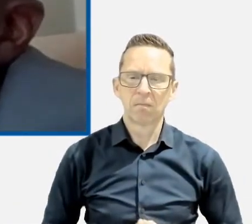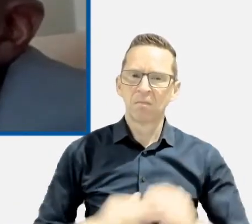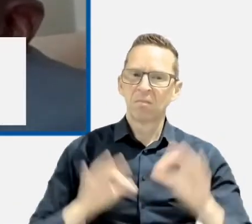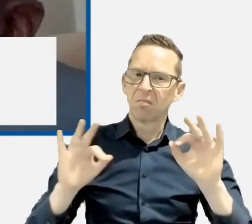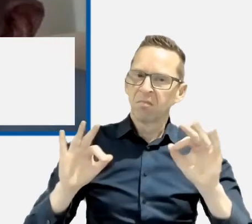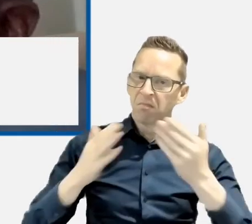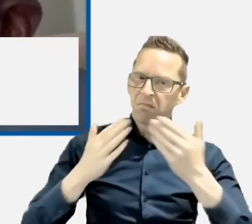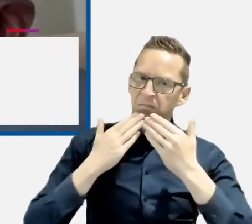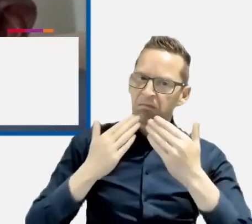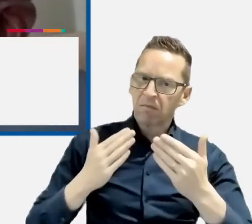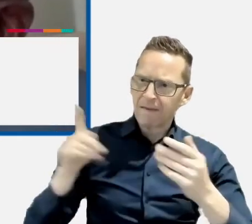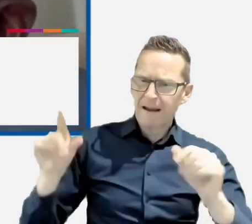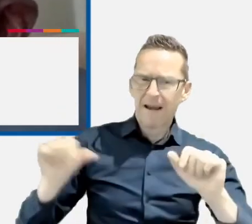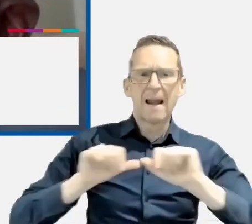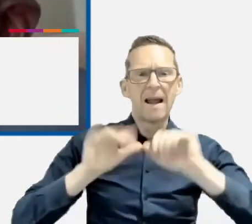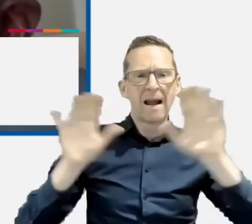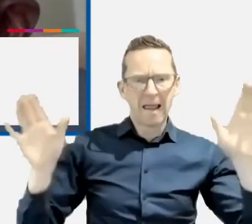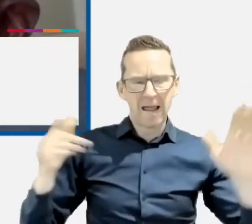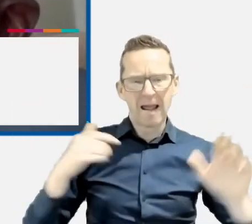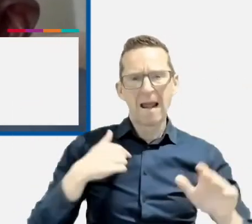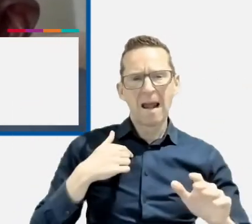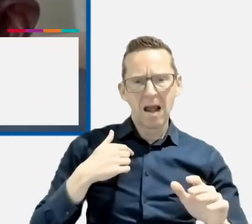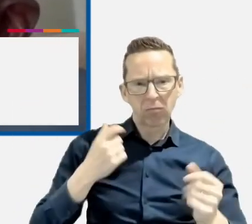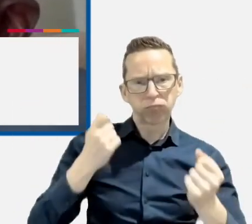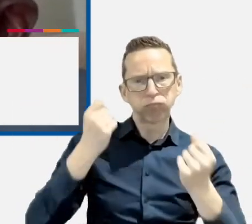risks, all risks, and